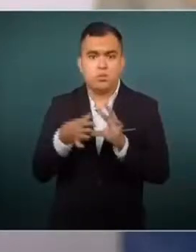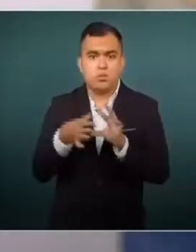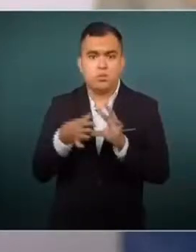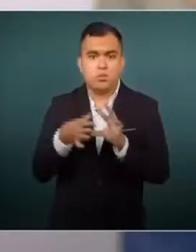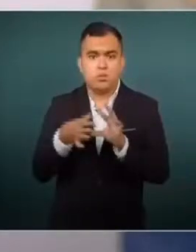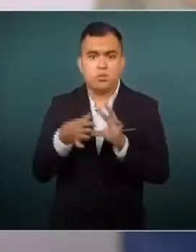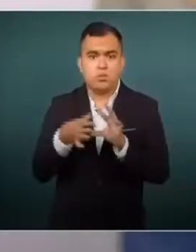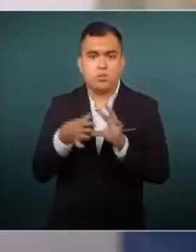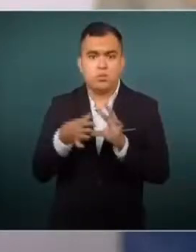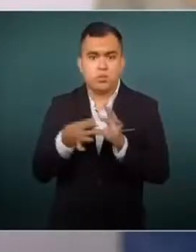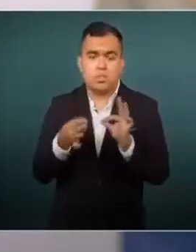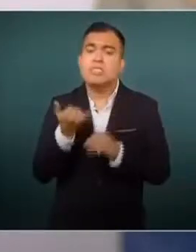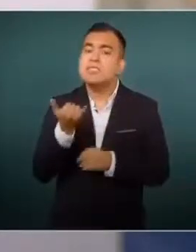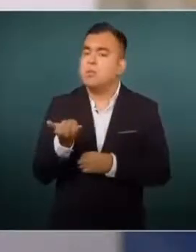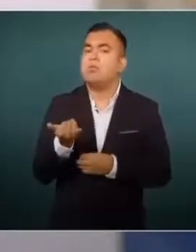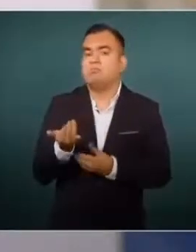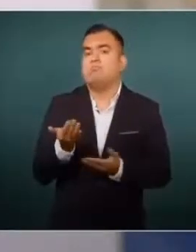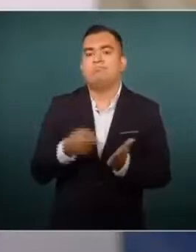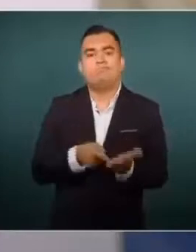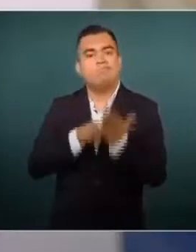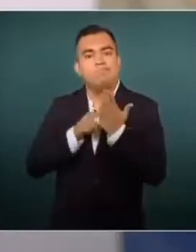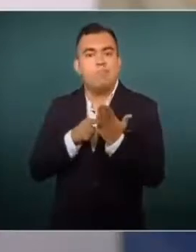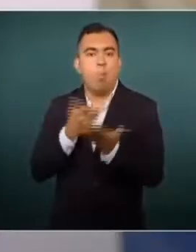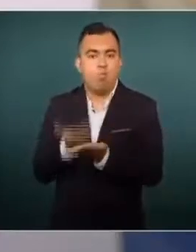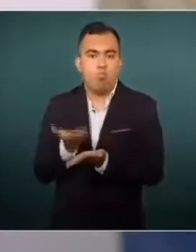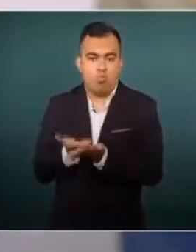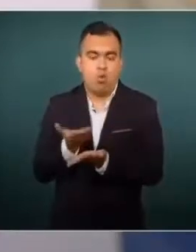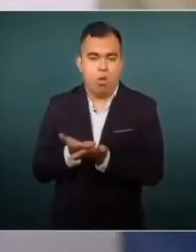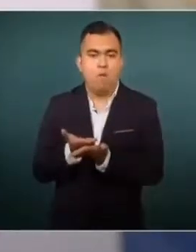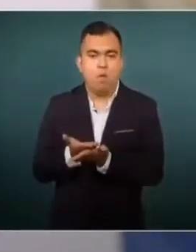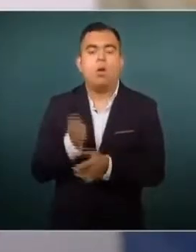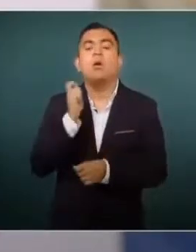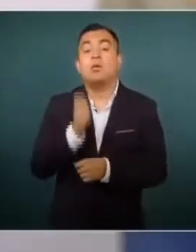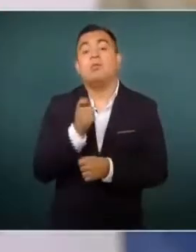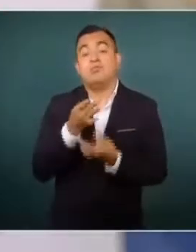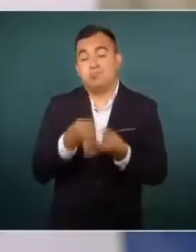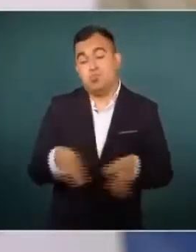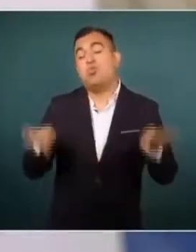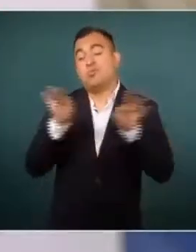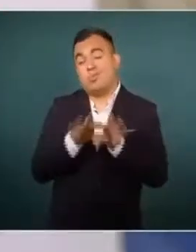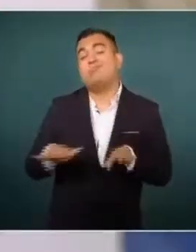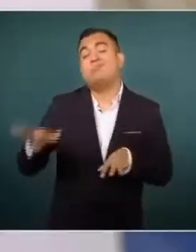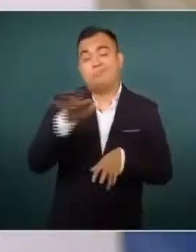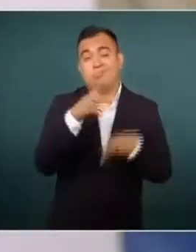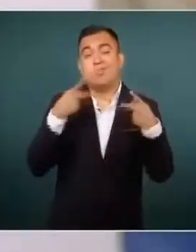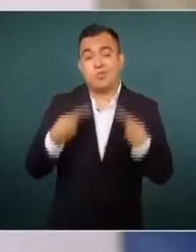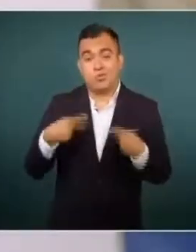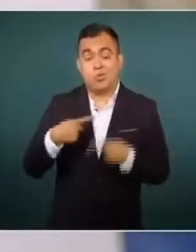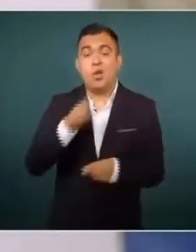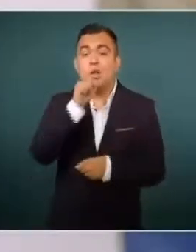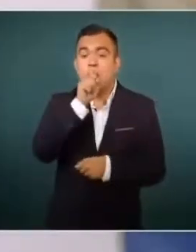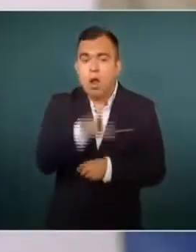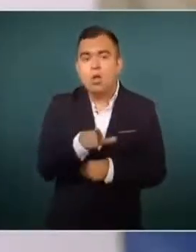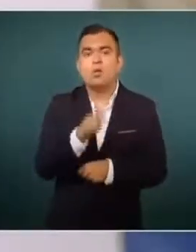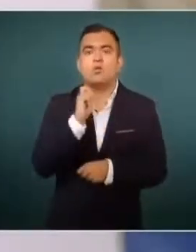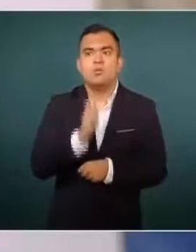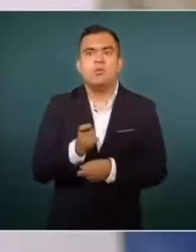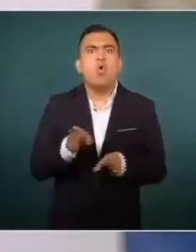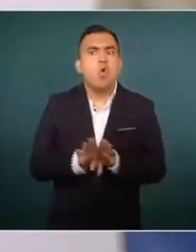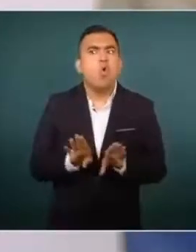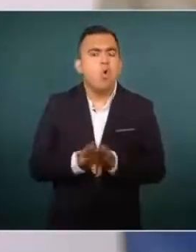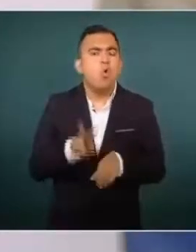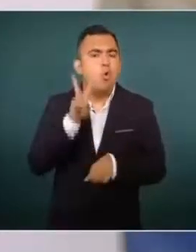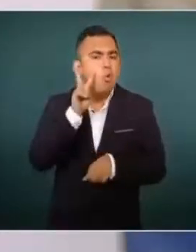present proof or evidence. Creo que es importante para los jaliscienses saber en qué va, cómo va esta situación